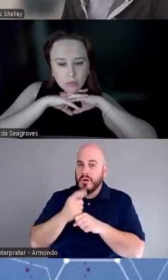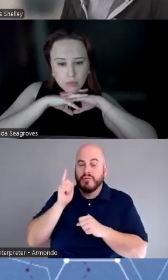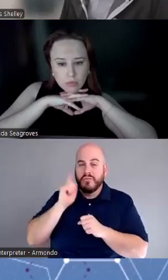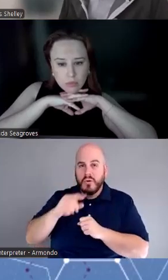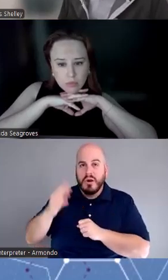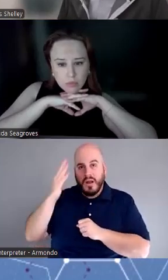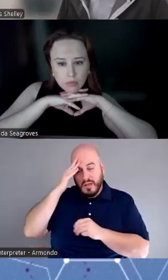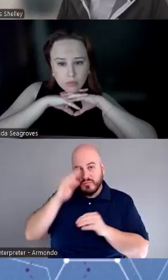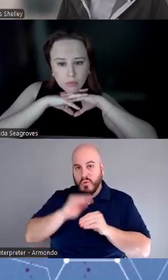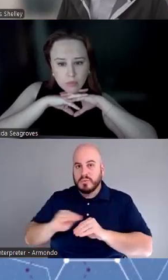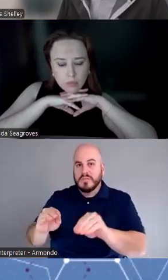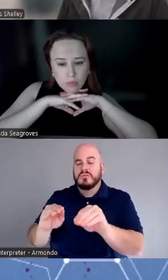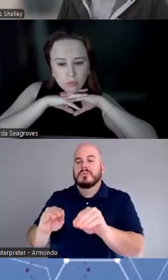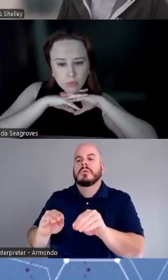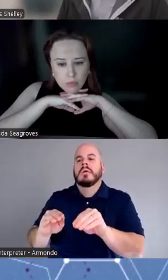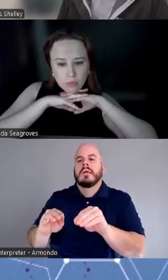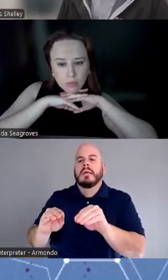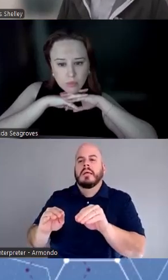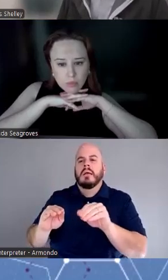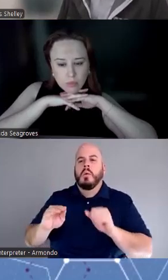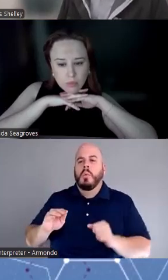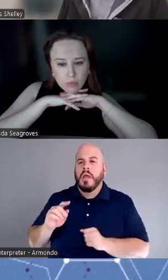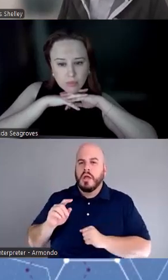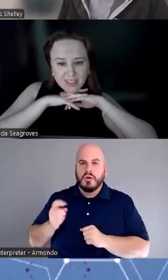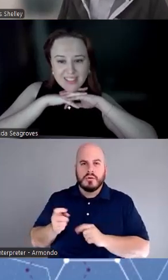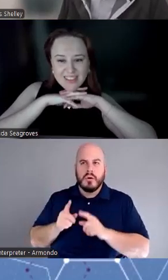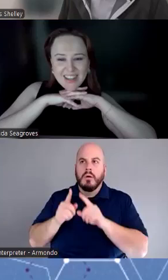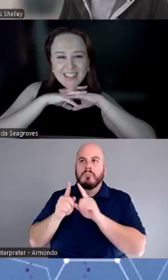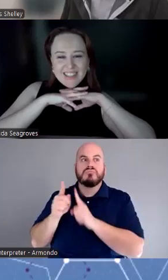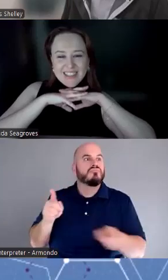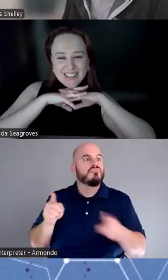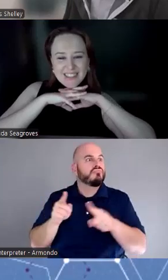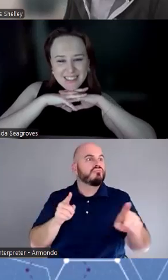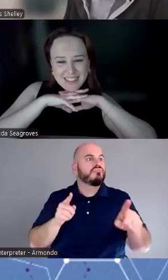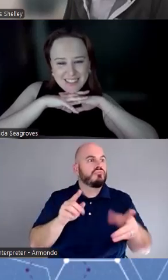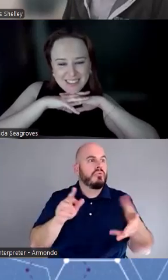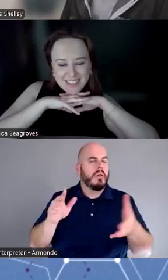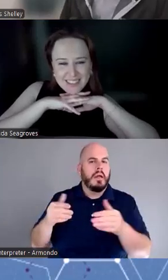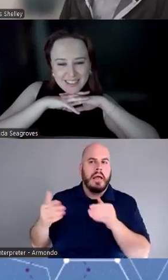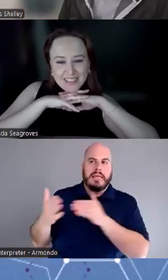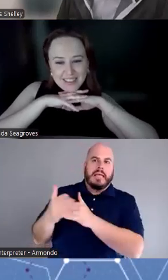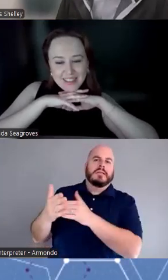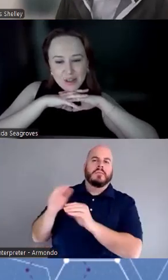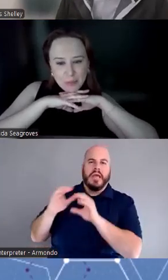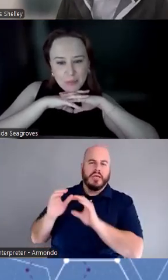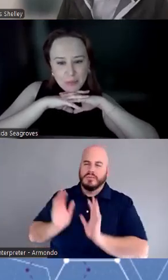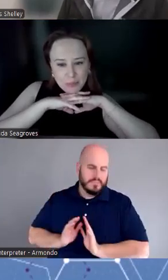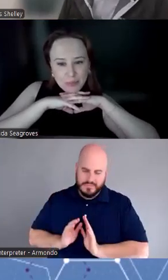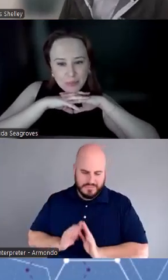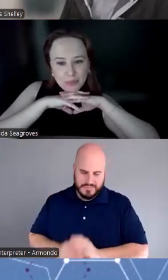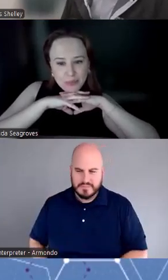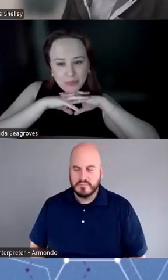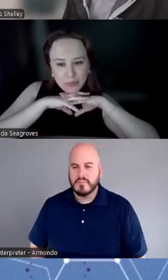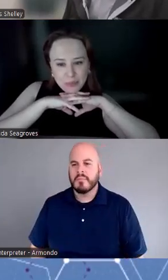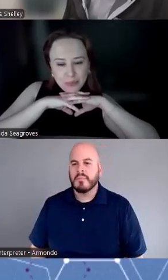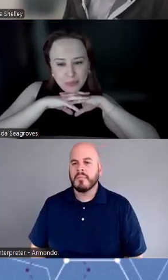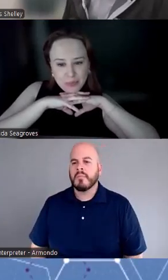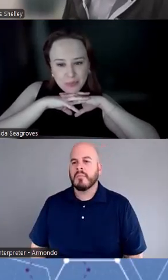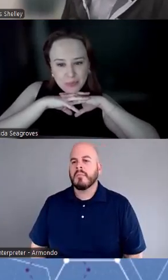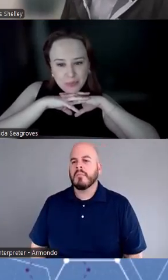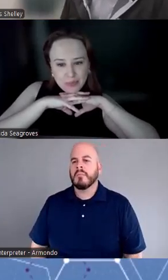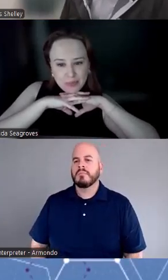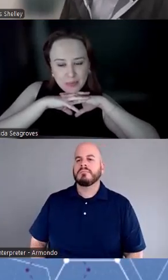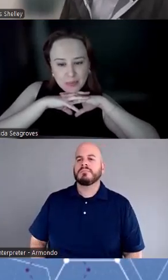mobilization, we could not be going rogue against communications. Um, so very